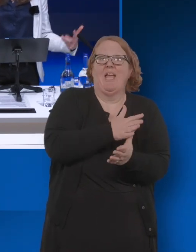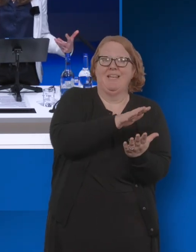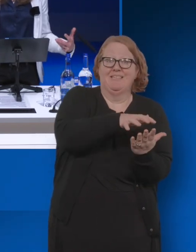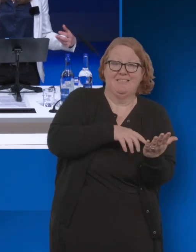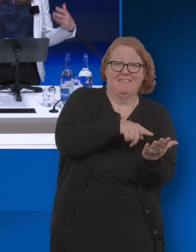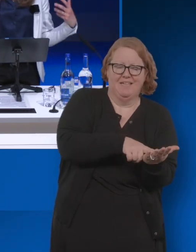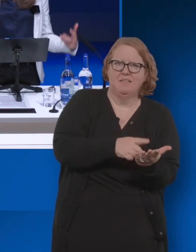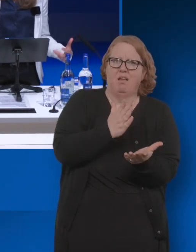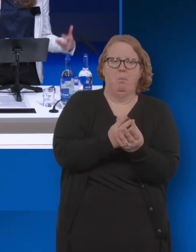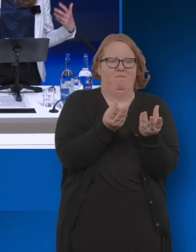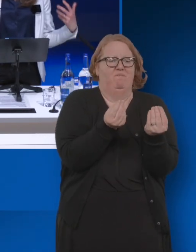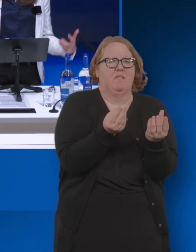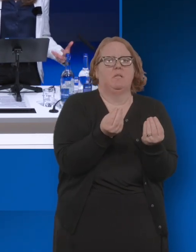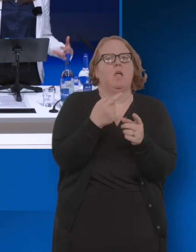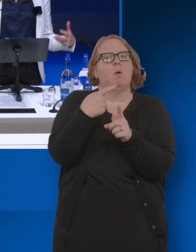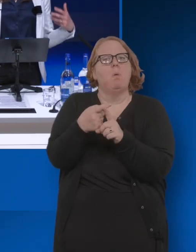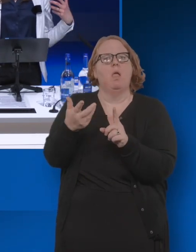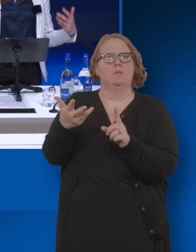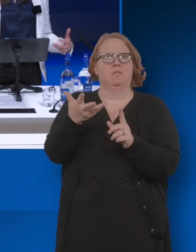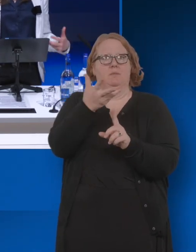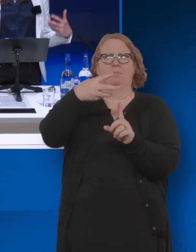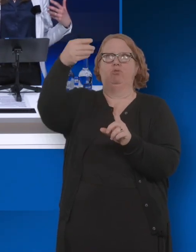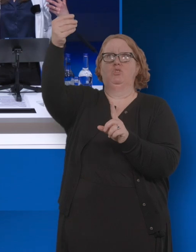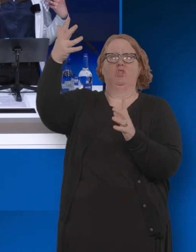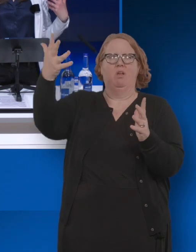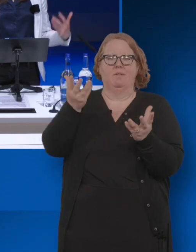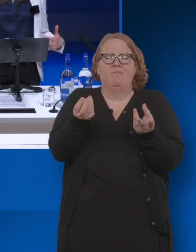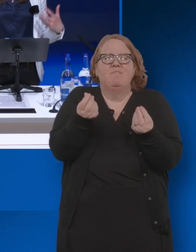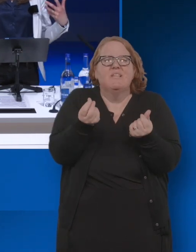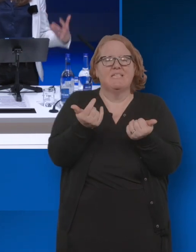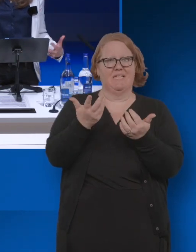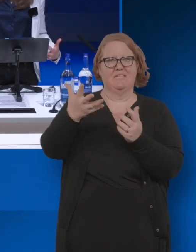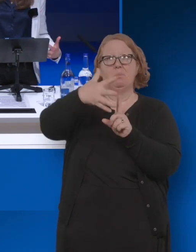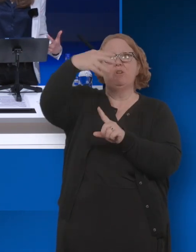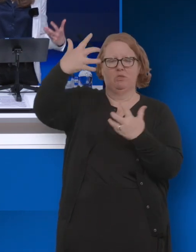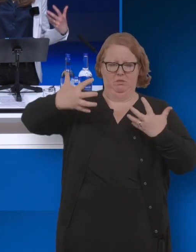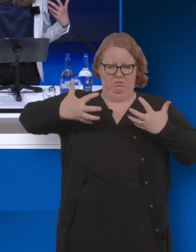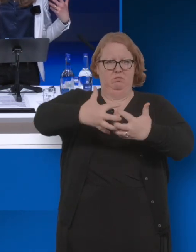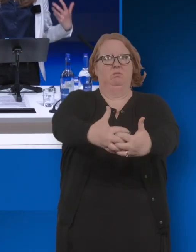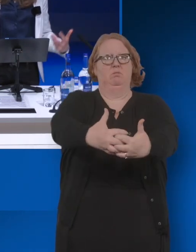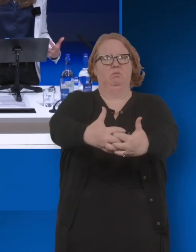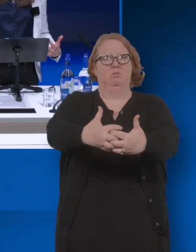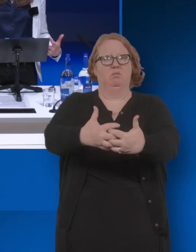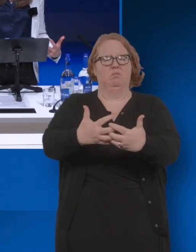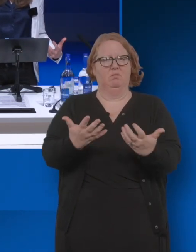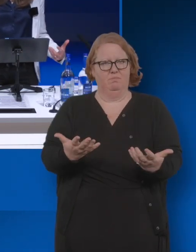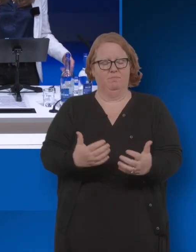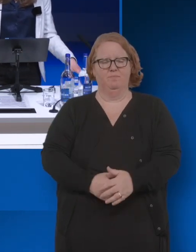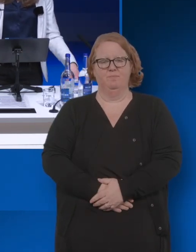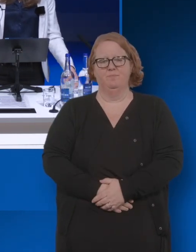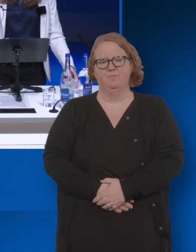both physical and spiritual. We are physically and spiritually integrated